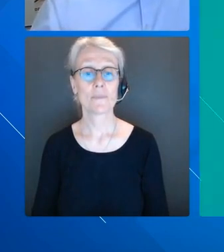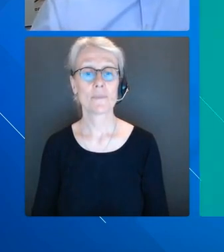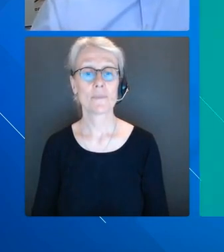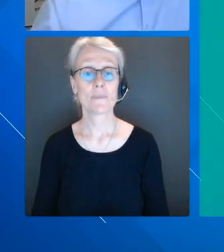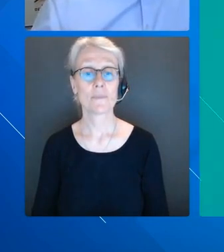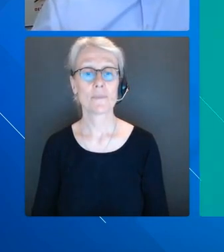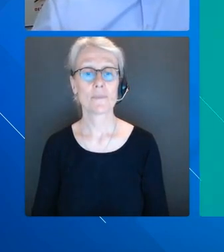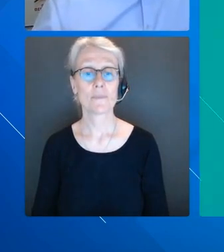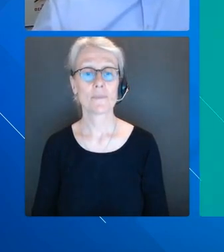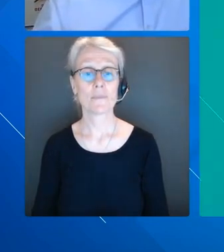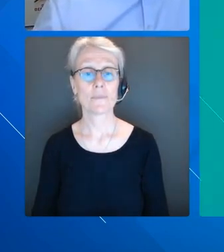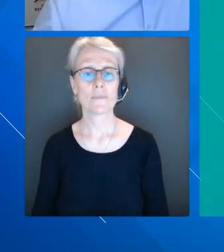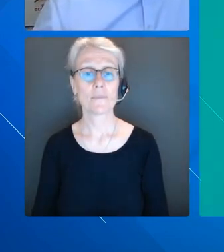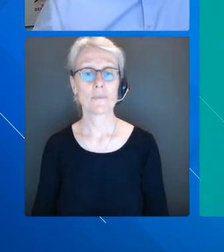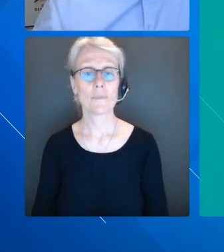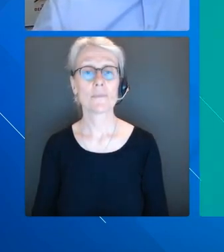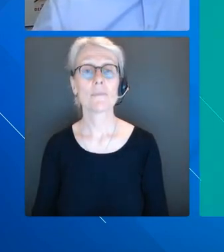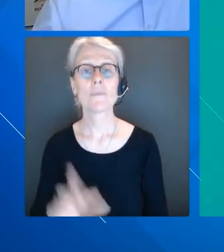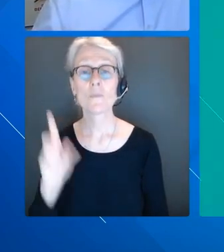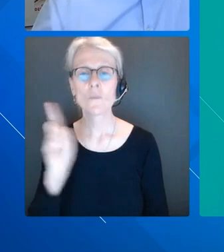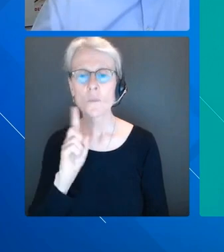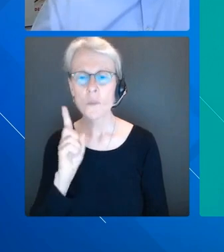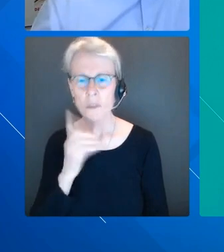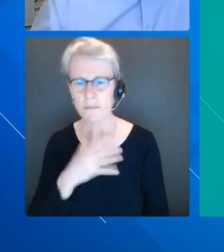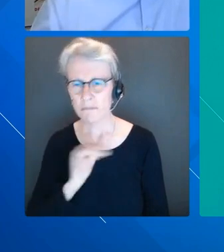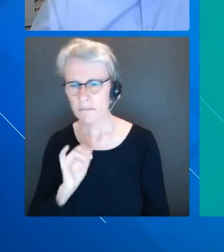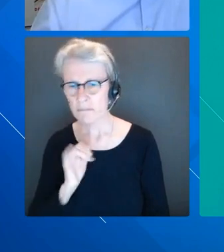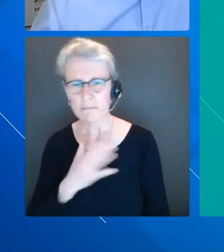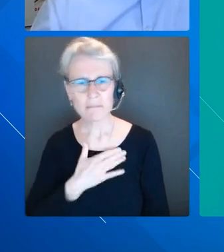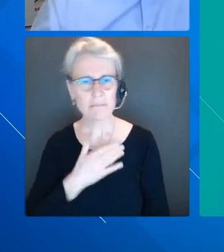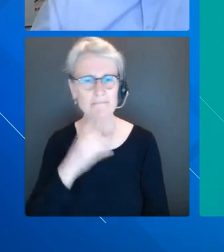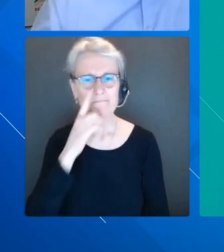Ooh, where is my mouse? I'm sorry.